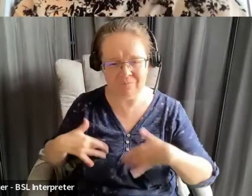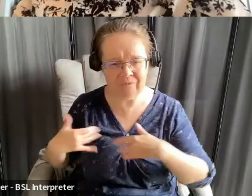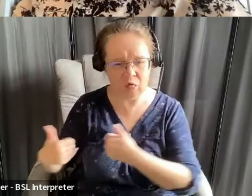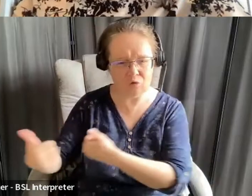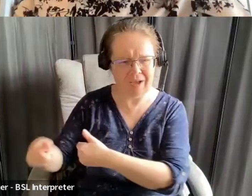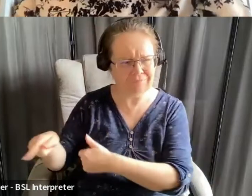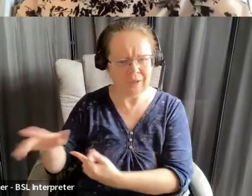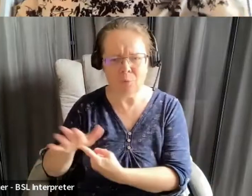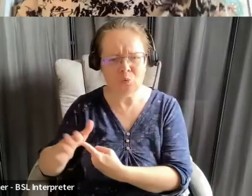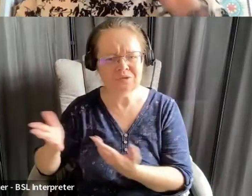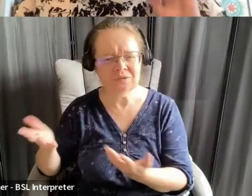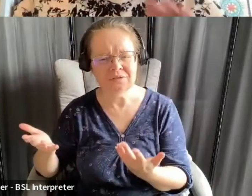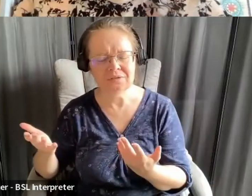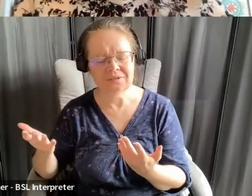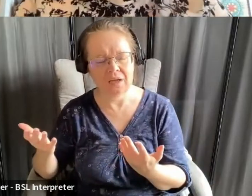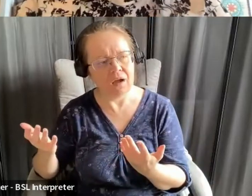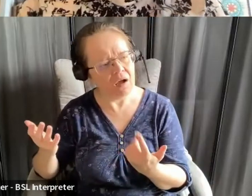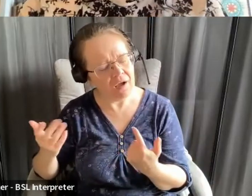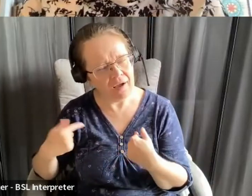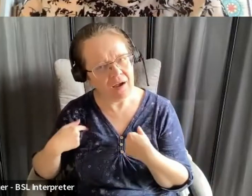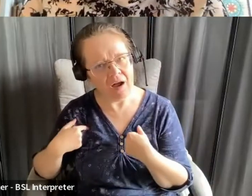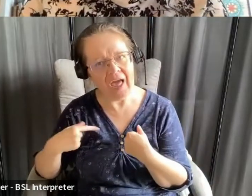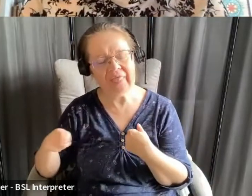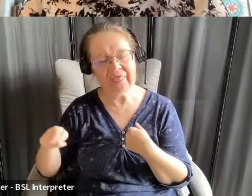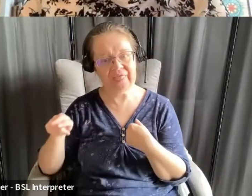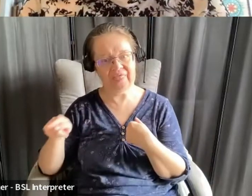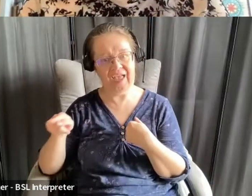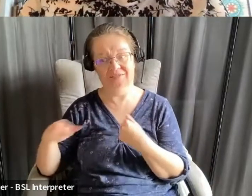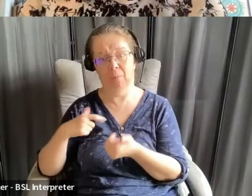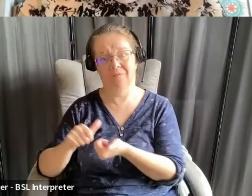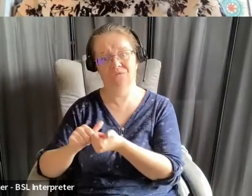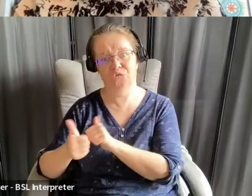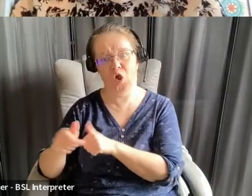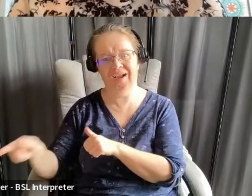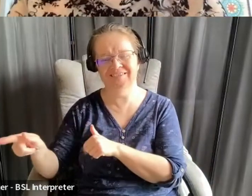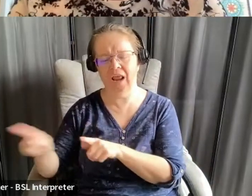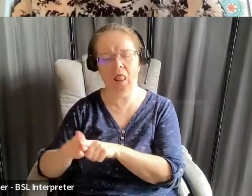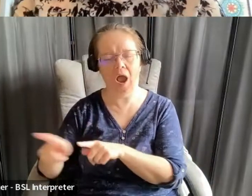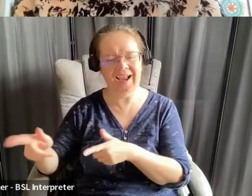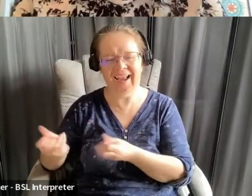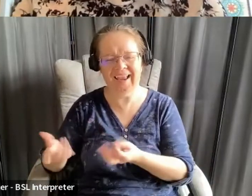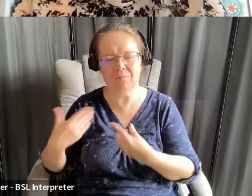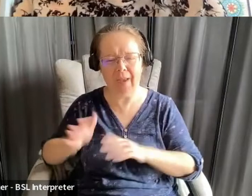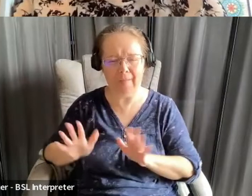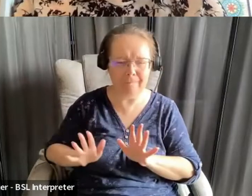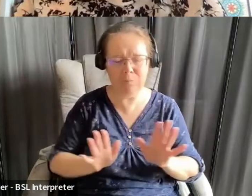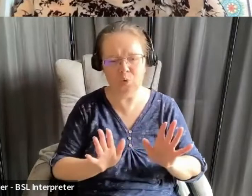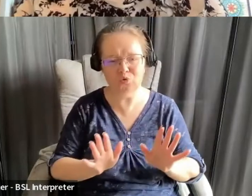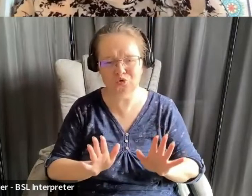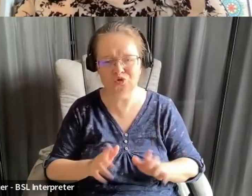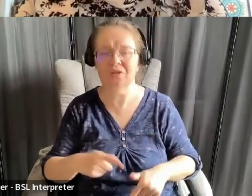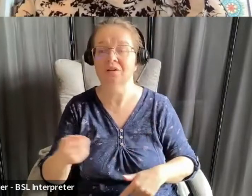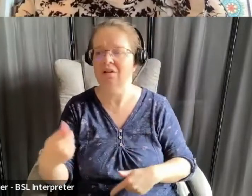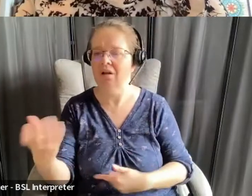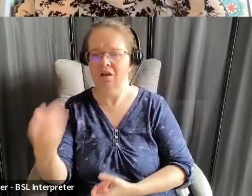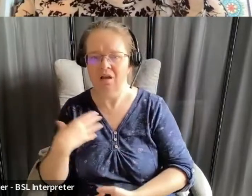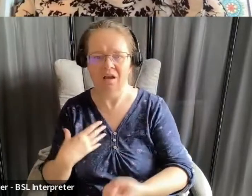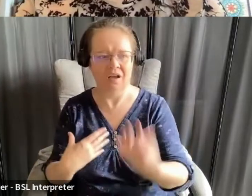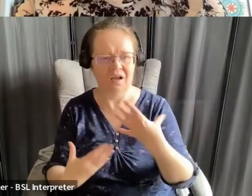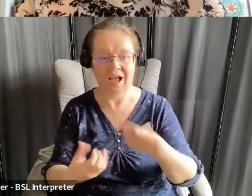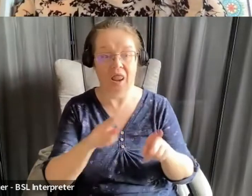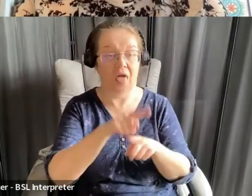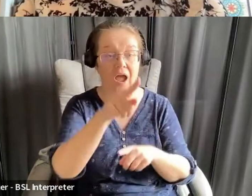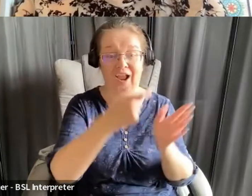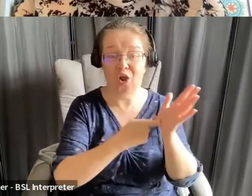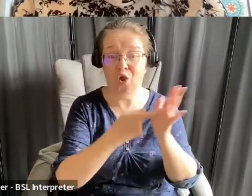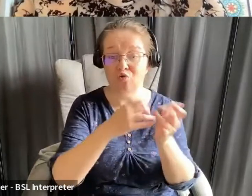so important." So it was definitely, my friend that gave me the real push, but it was hearing lots of different people like Rosa